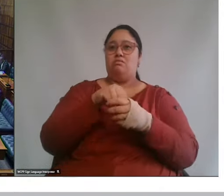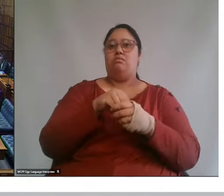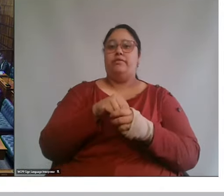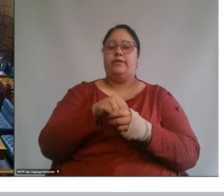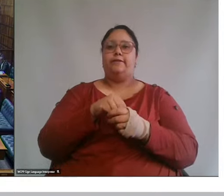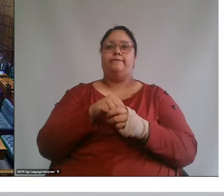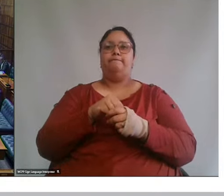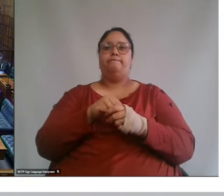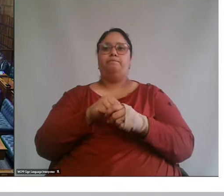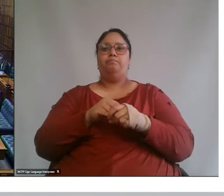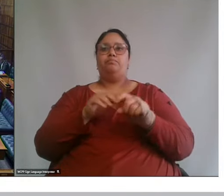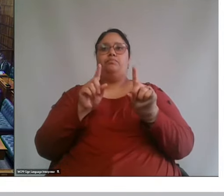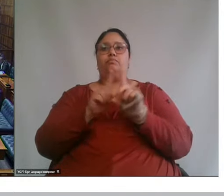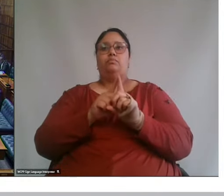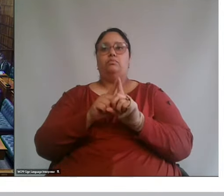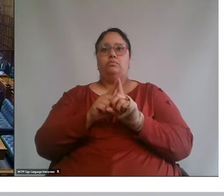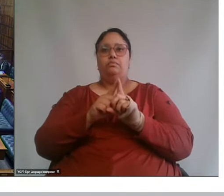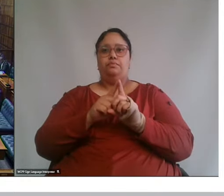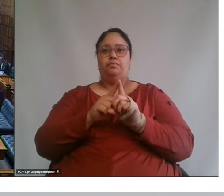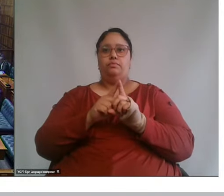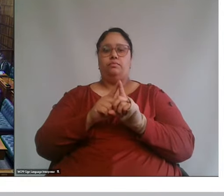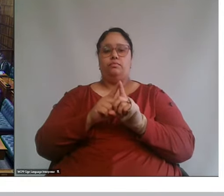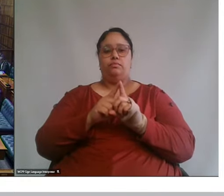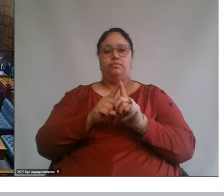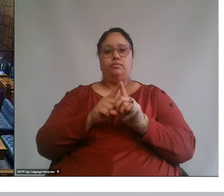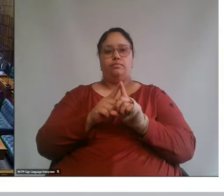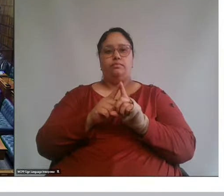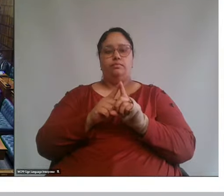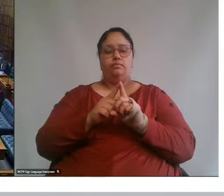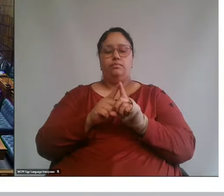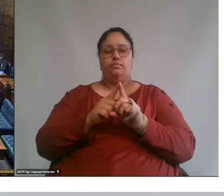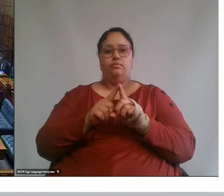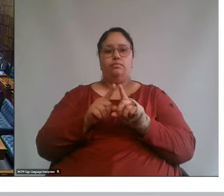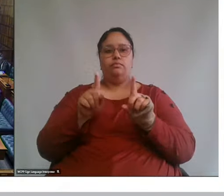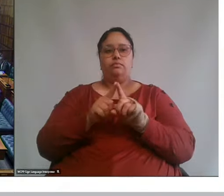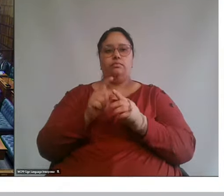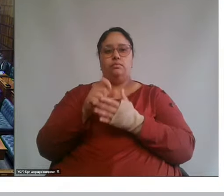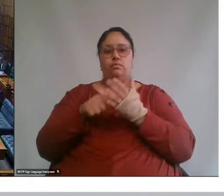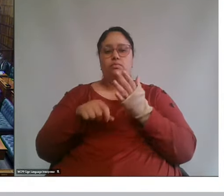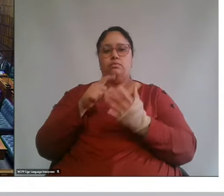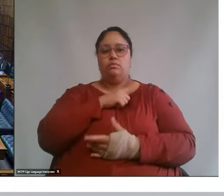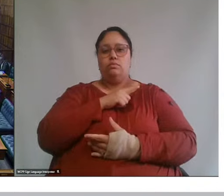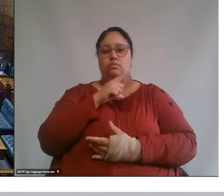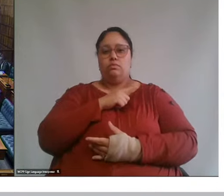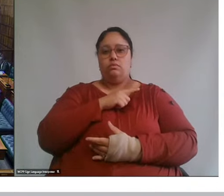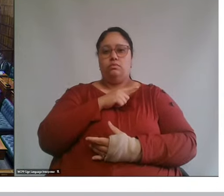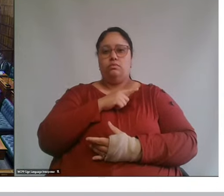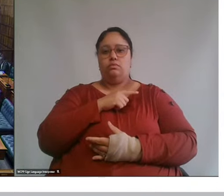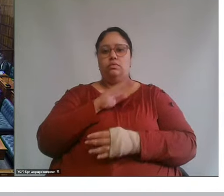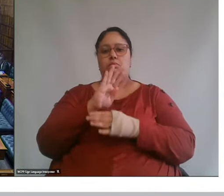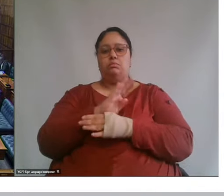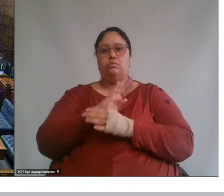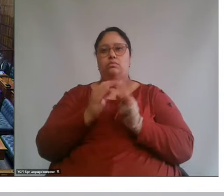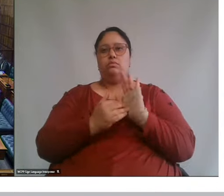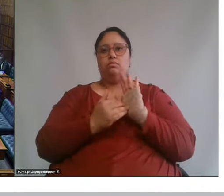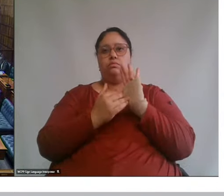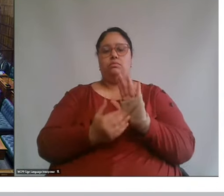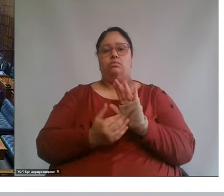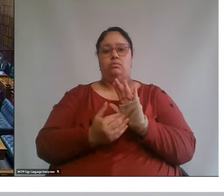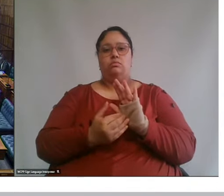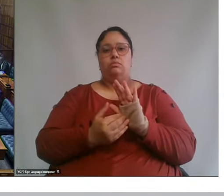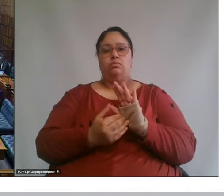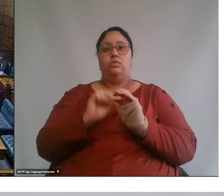um of what is demanded there also cost because the business model